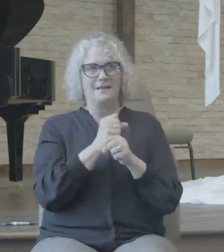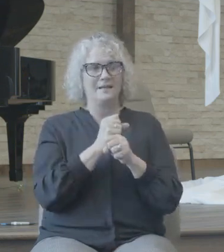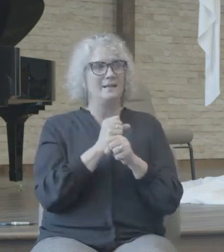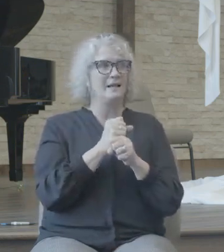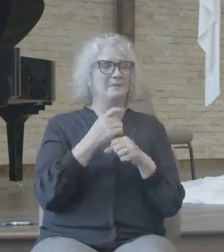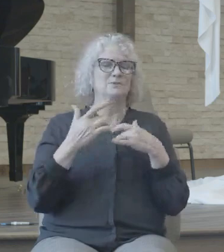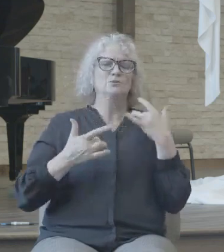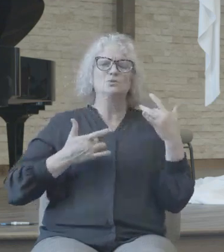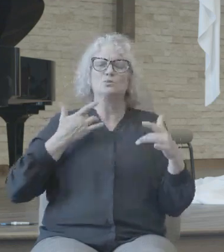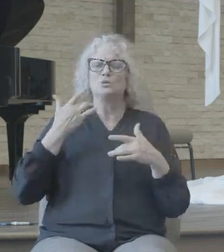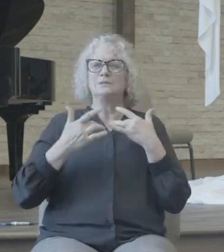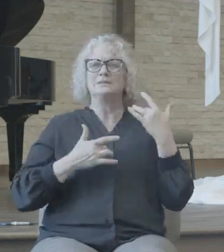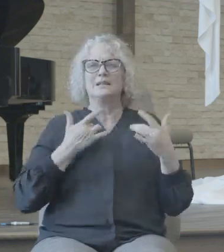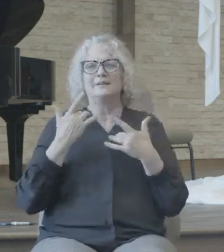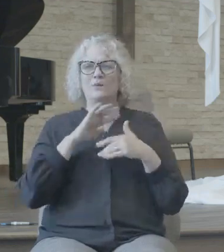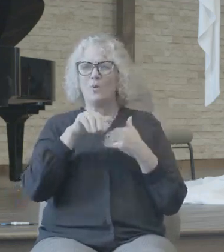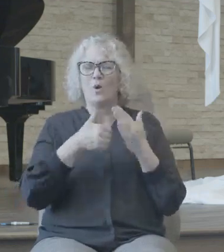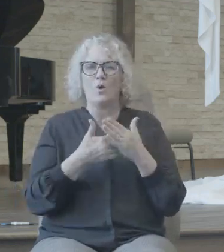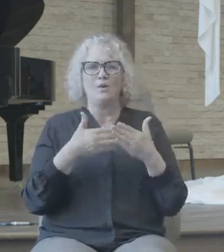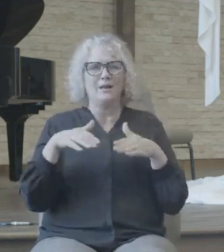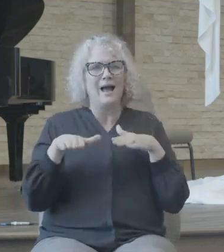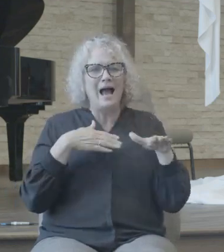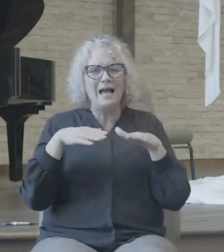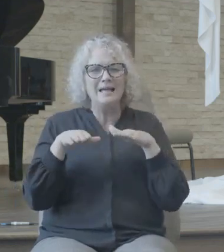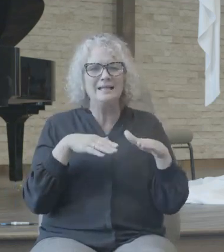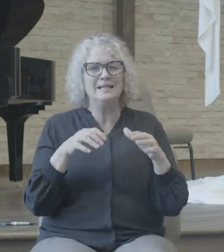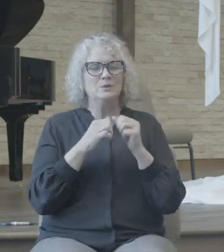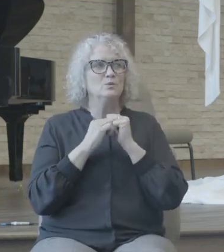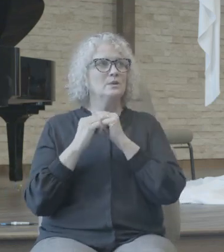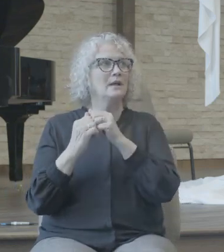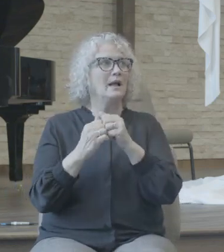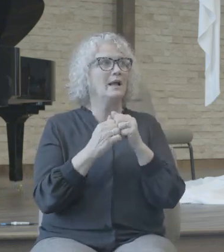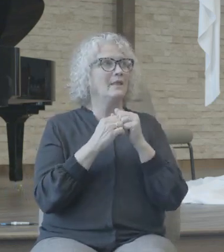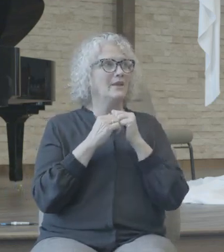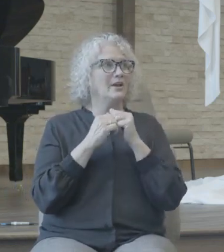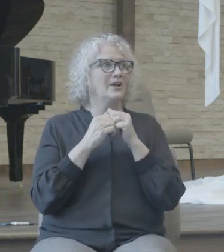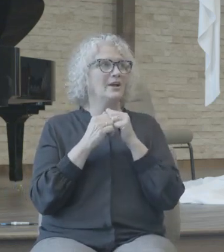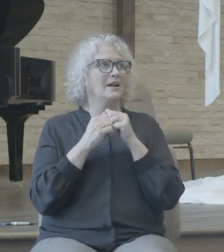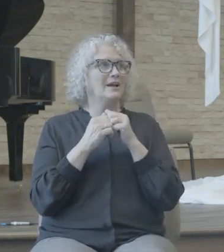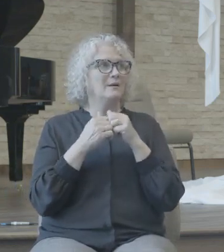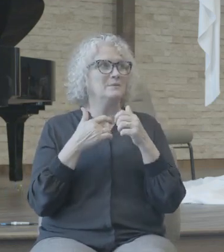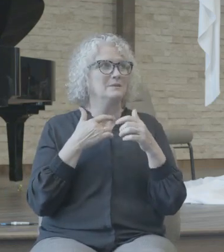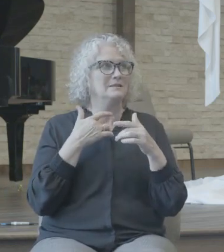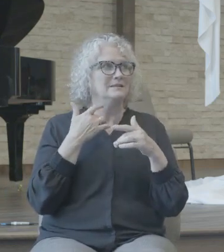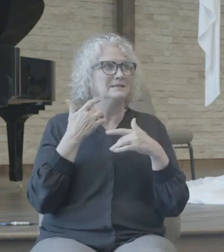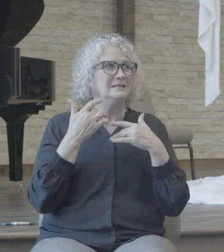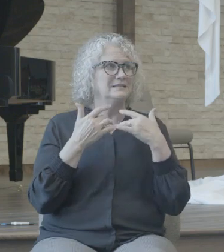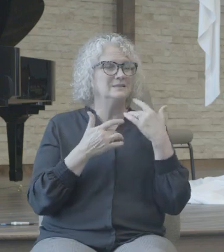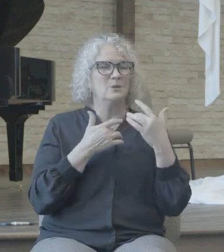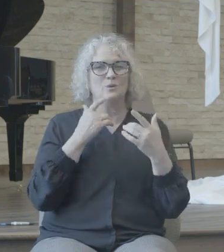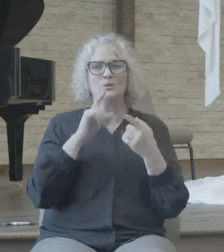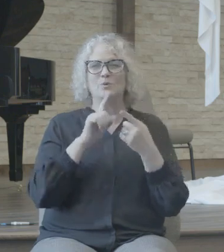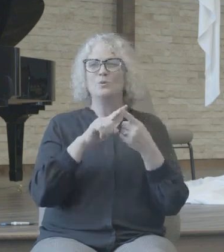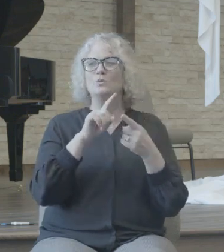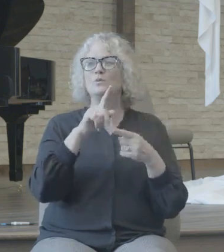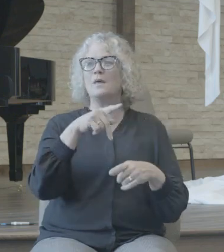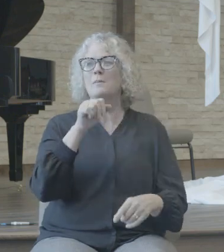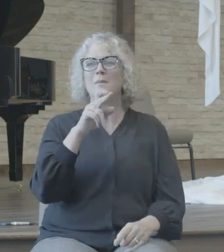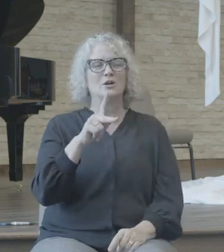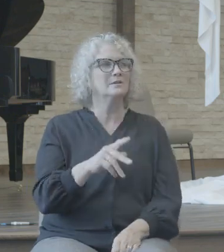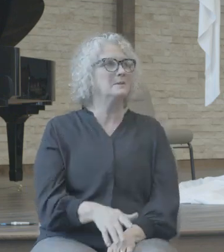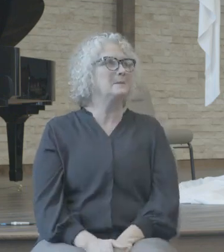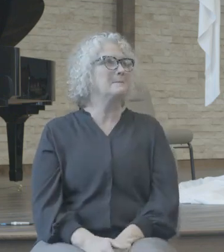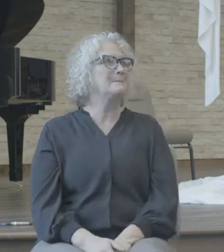excited for all the hiking again. This year we get to go to Zion, and I'm super excited to be able to go to some national parks. Hi, I'm